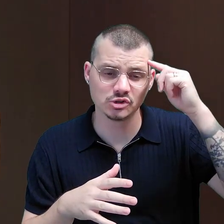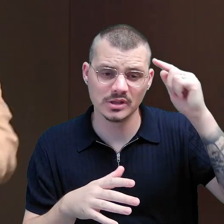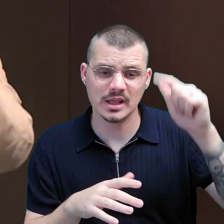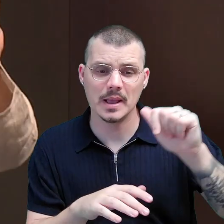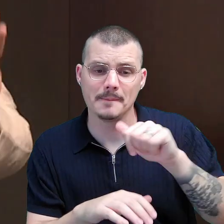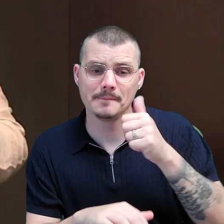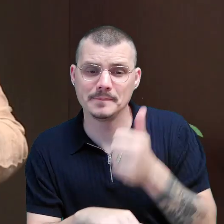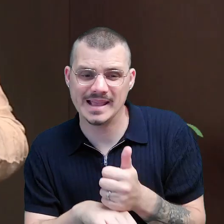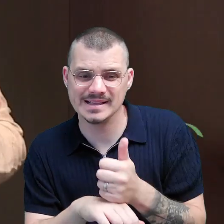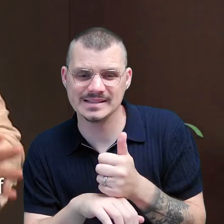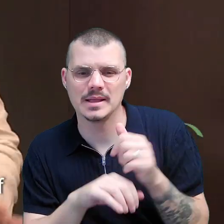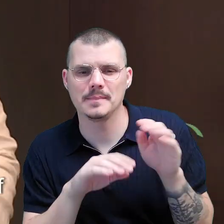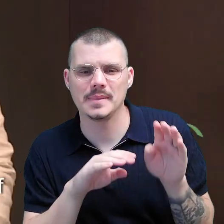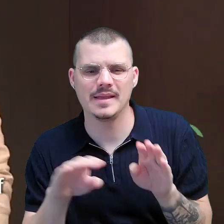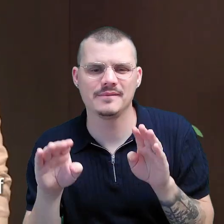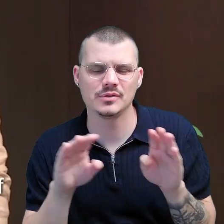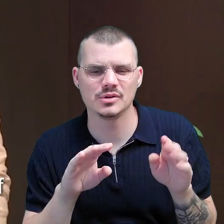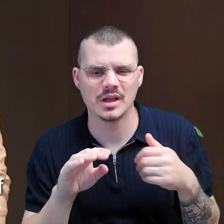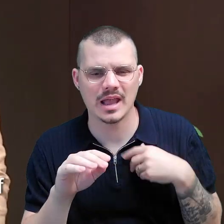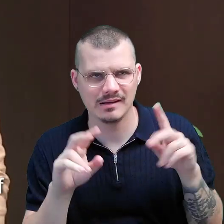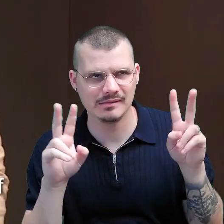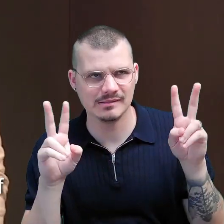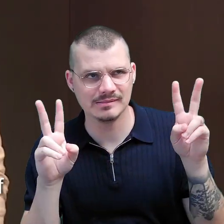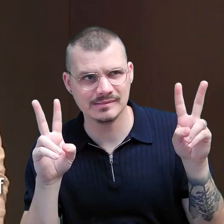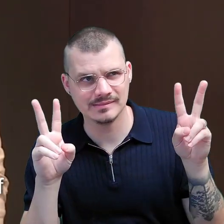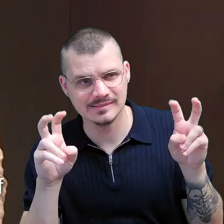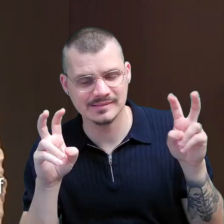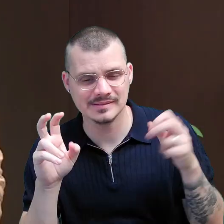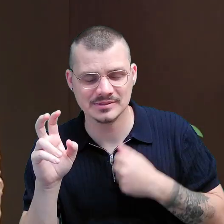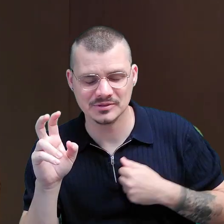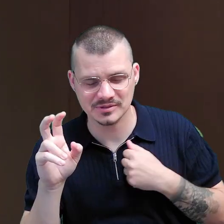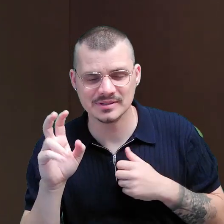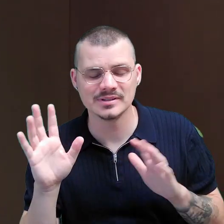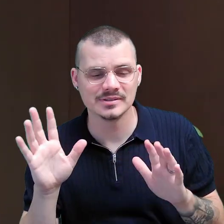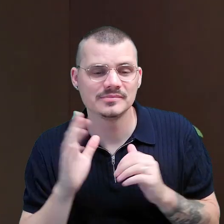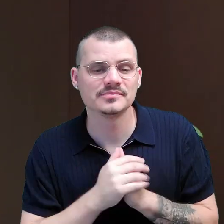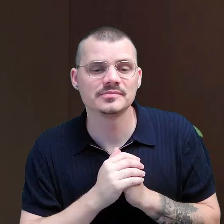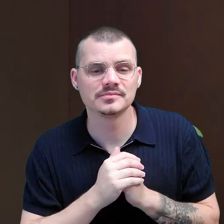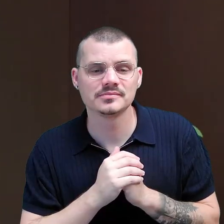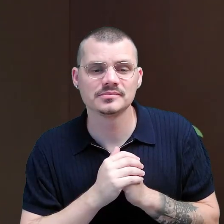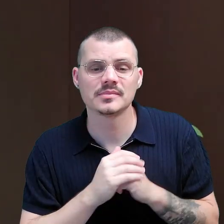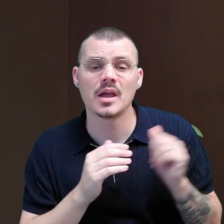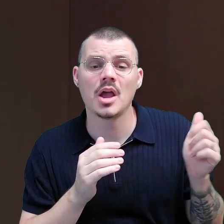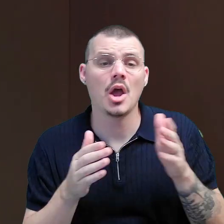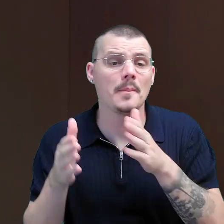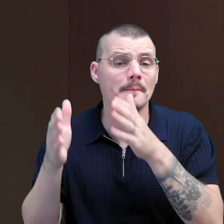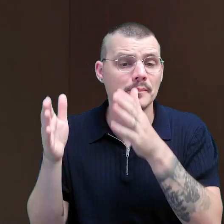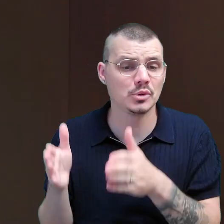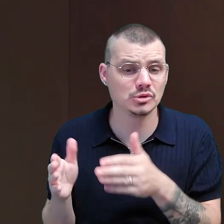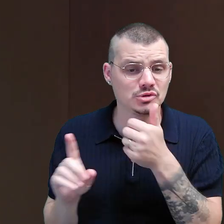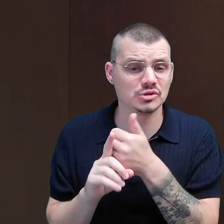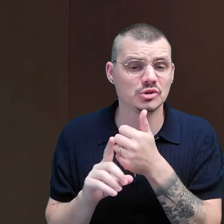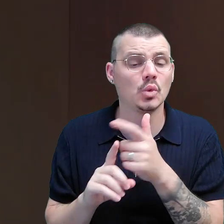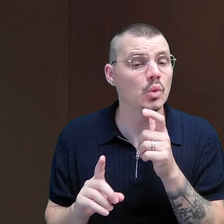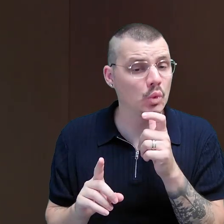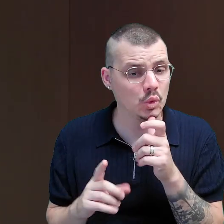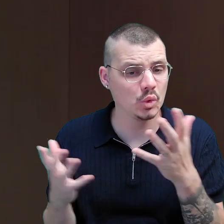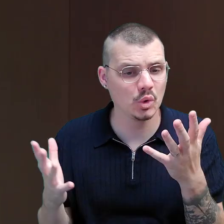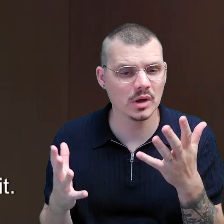based behavior, sorry, air quotes, couldn't help myself, of a person who's